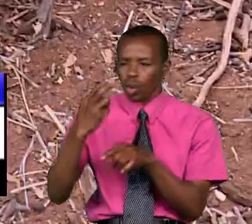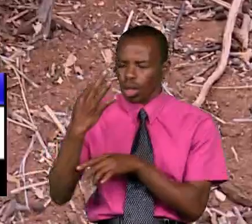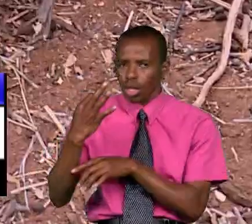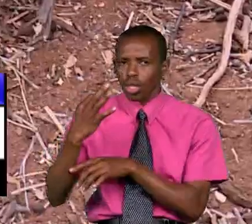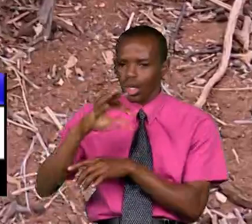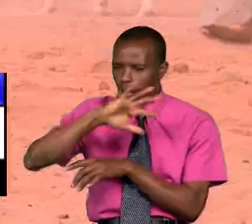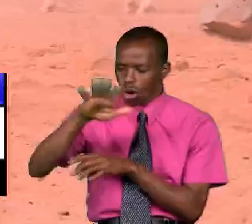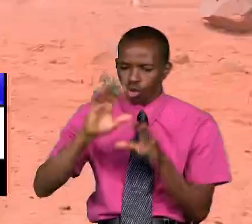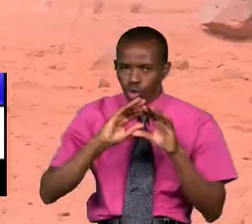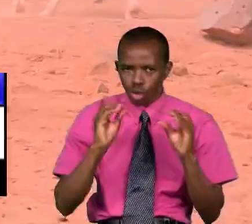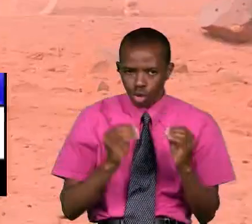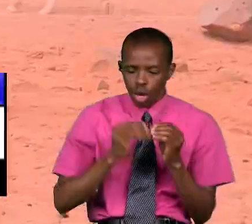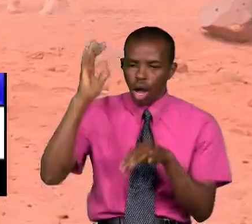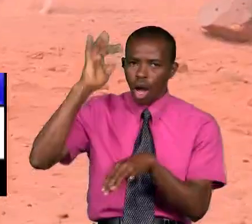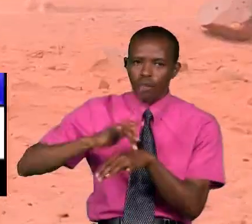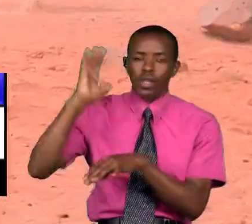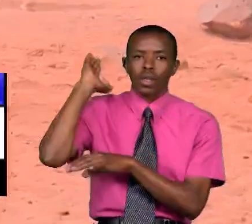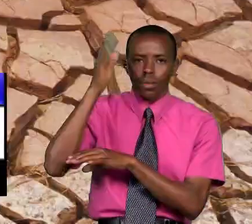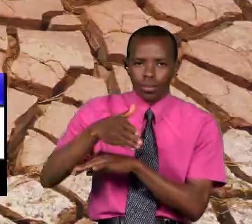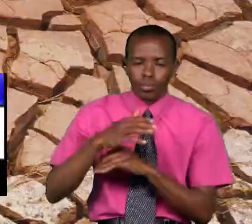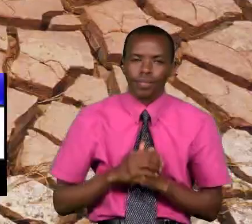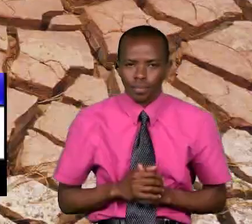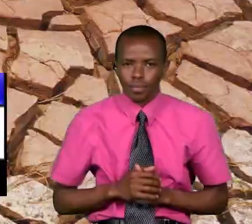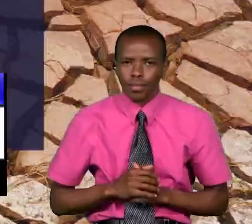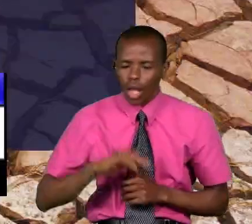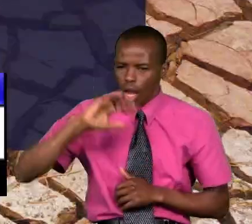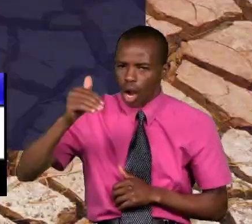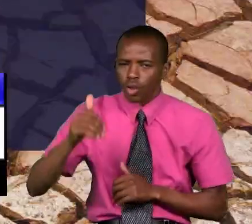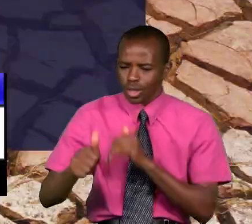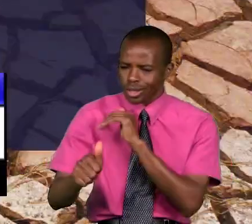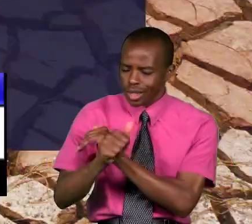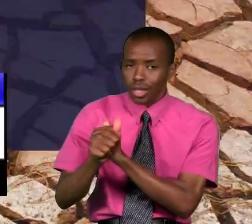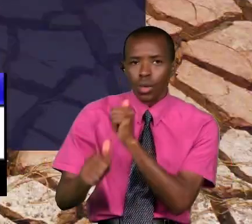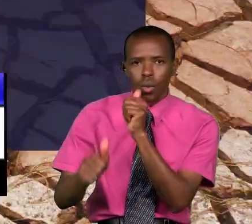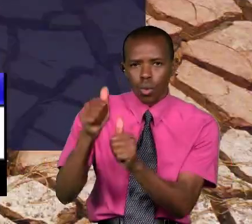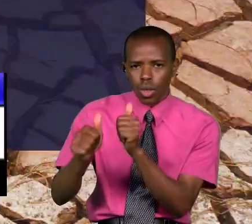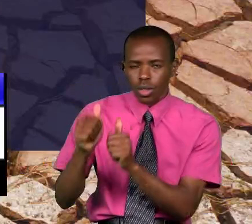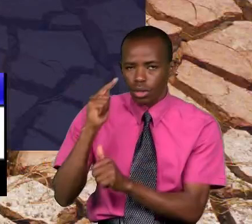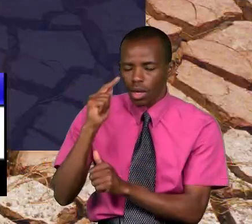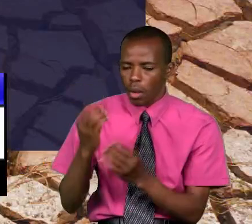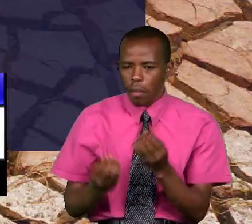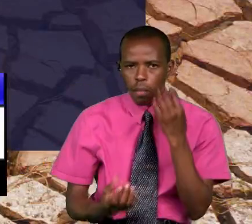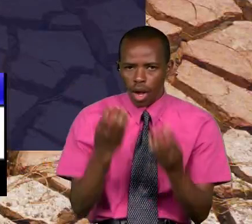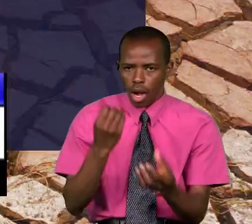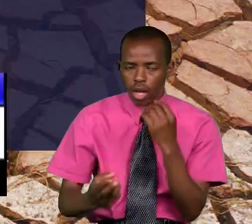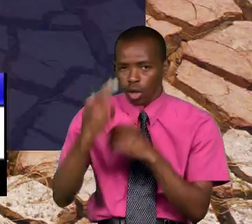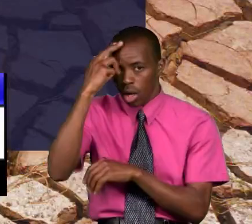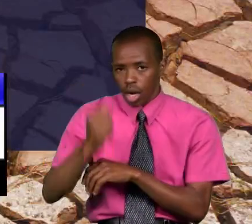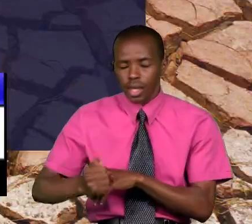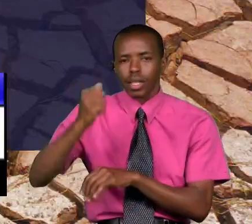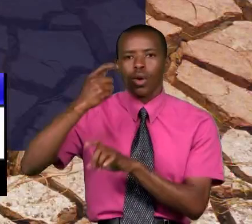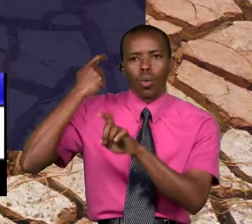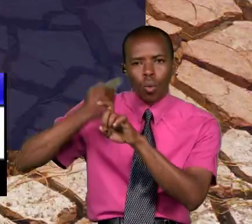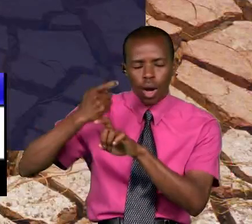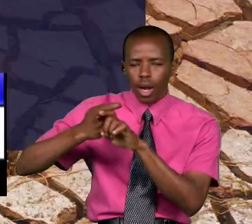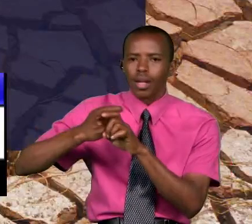in total could be affected by the biting drought. The counties at risk of being affected are Baringo, Kajiado,